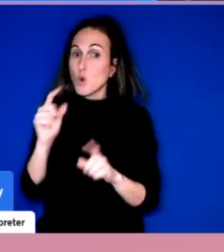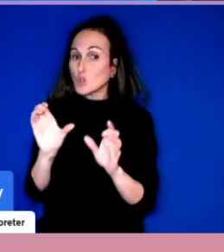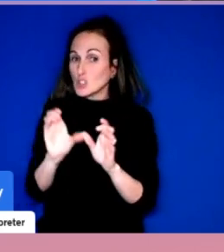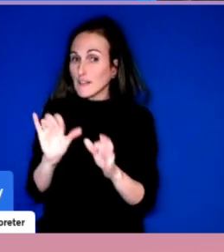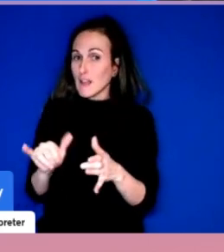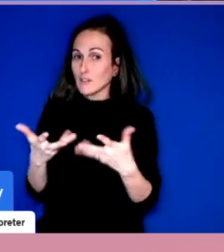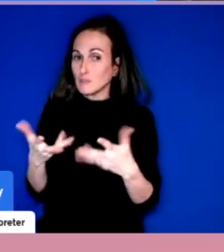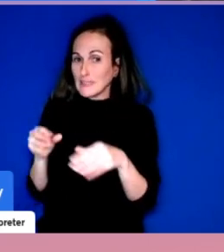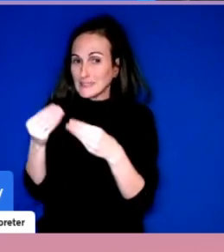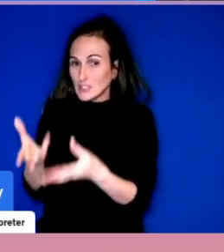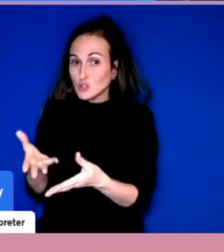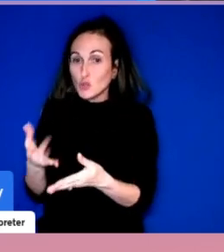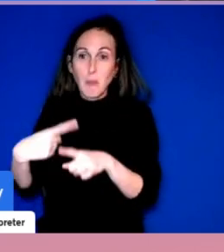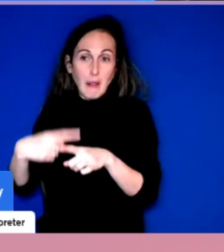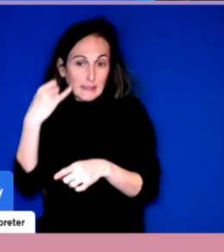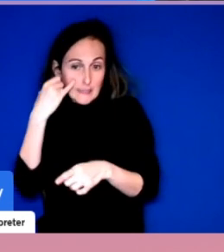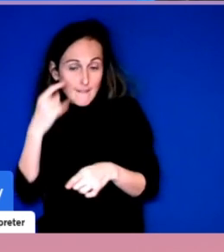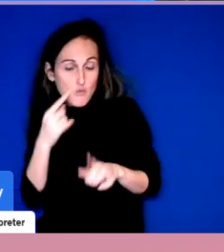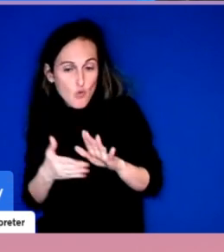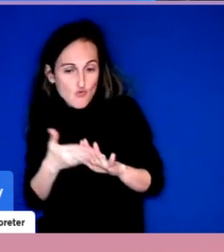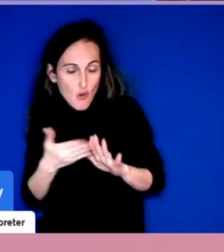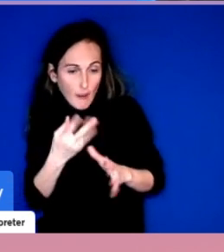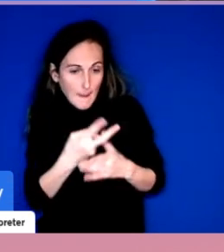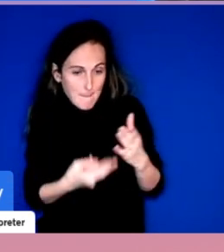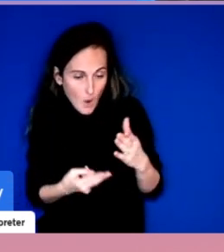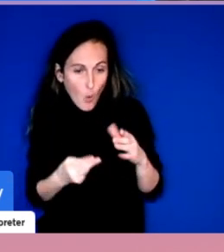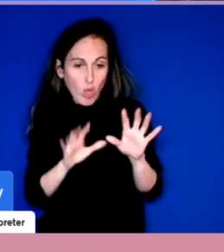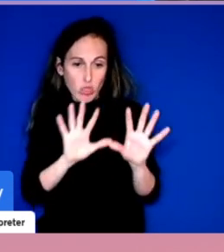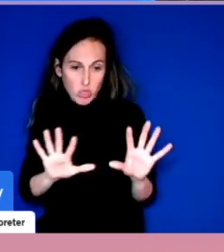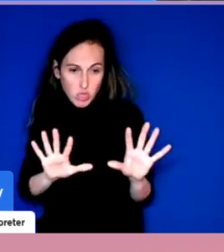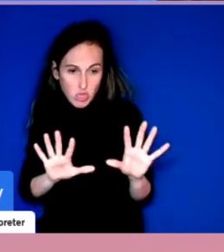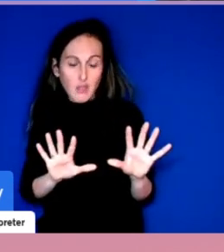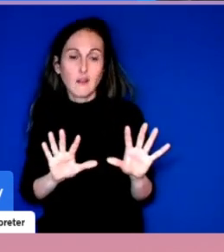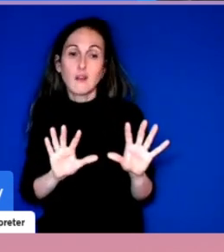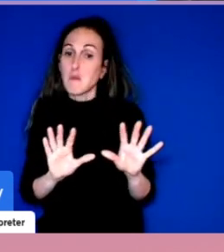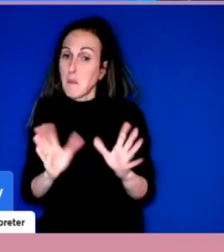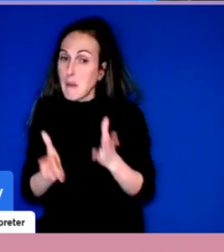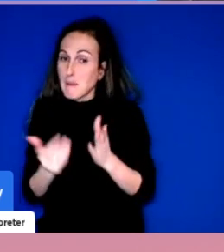because you might be running Vault Enterprise, you might be running replicas to further satisfy that.